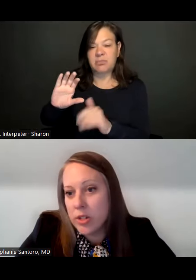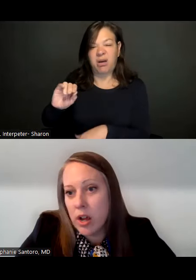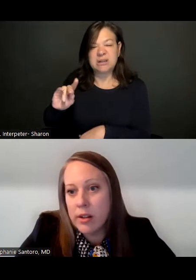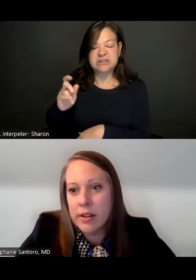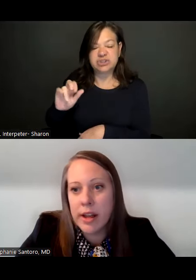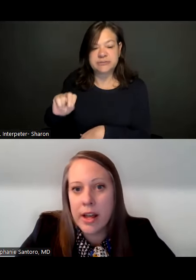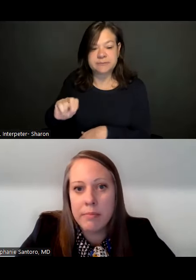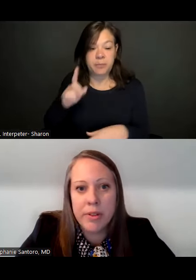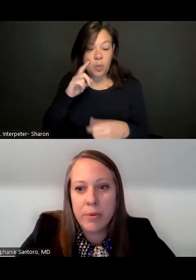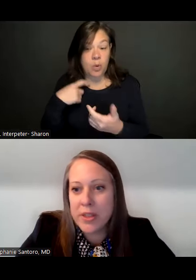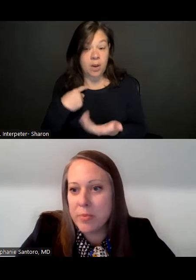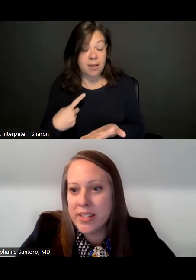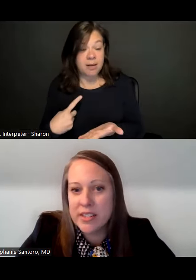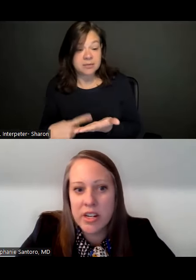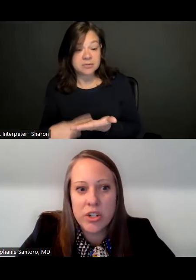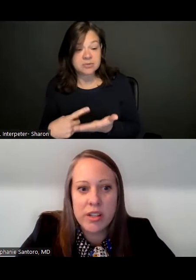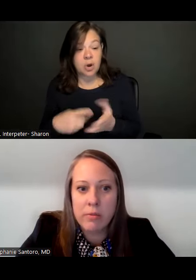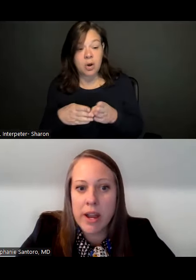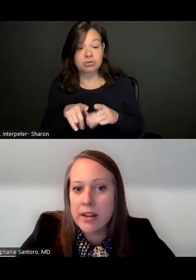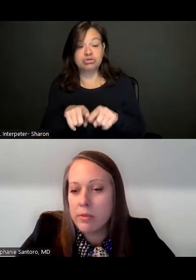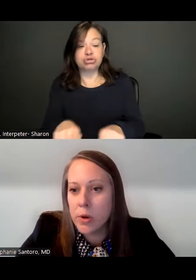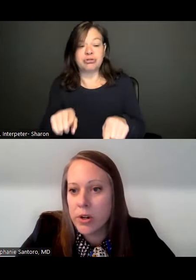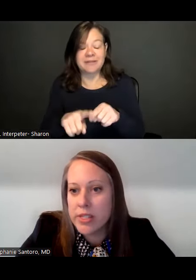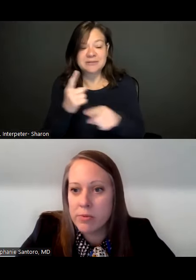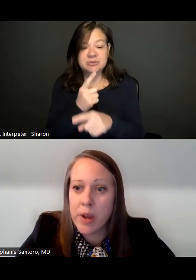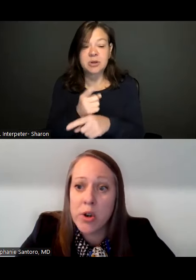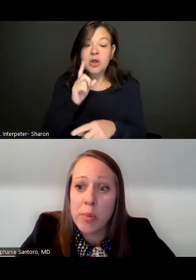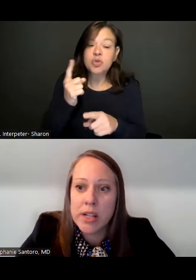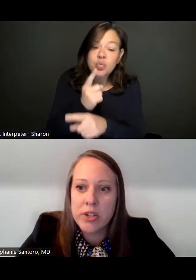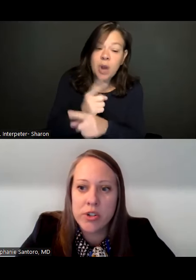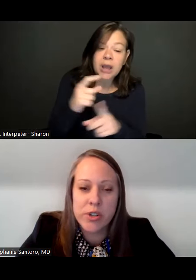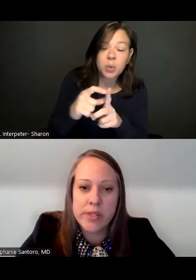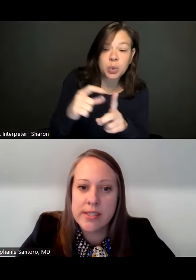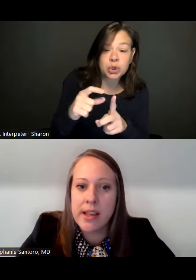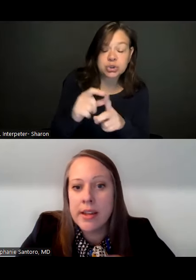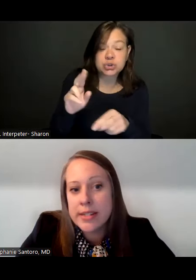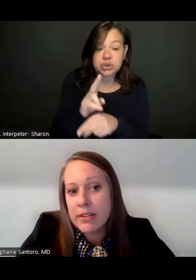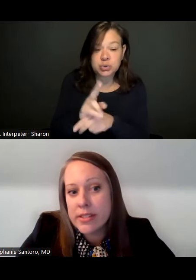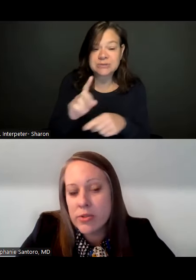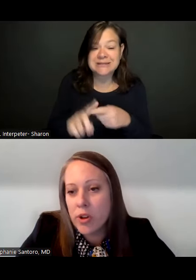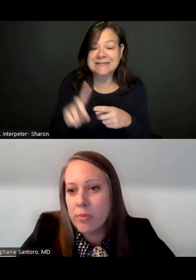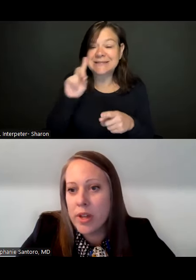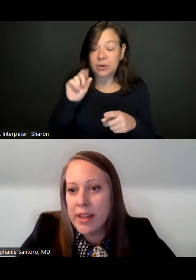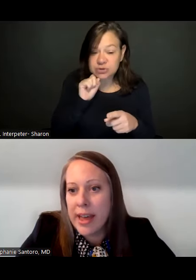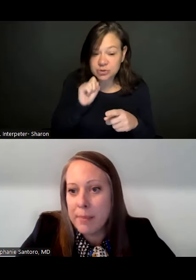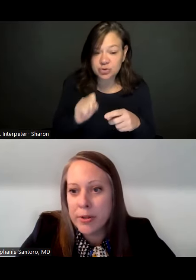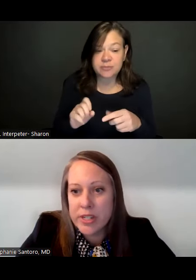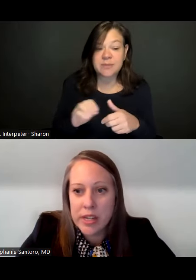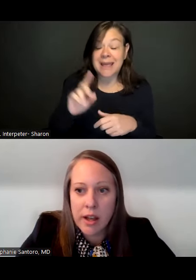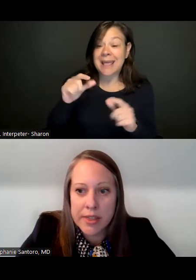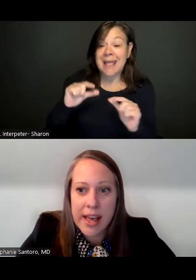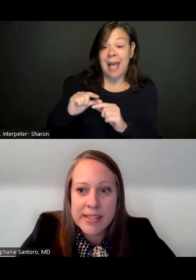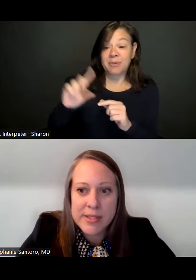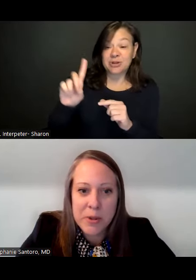I talk throughout the presentation, the right words and right nomenclature to use is Down syndrome, capital